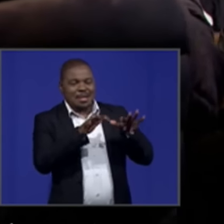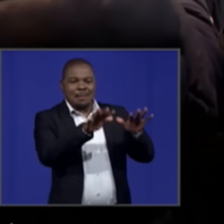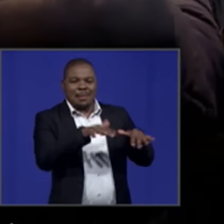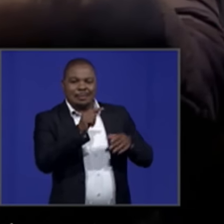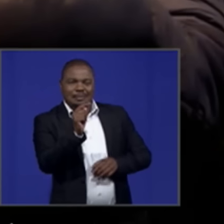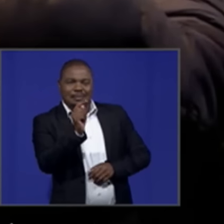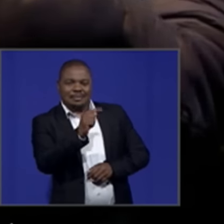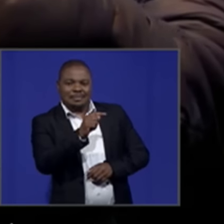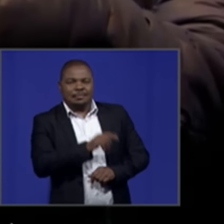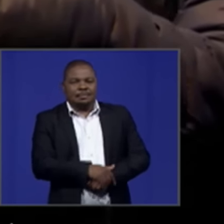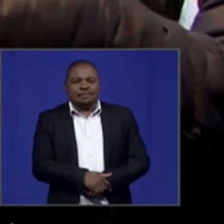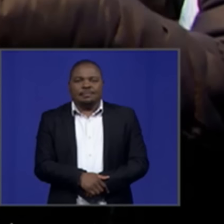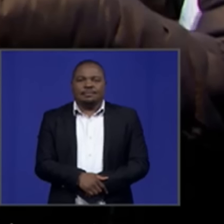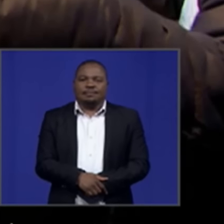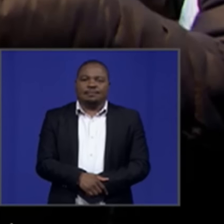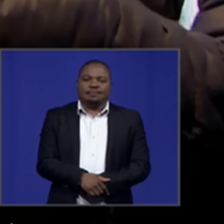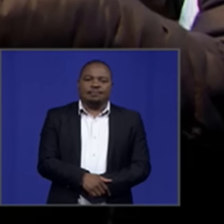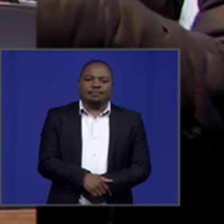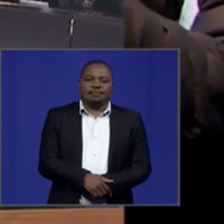palamenteng.